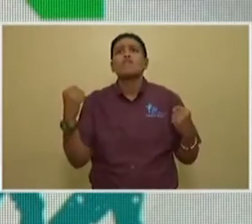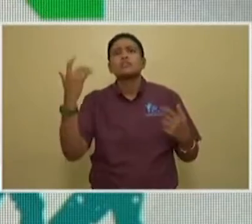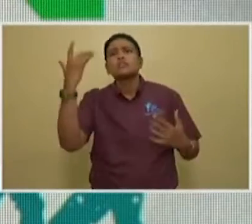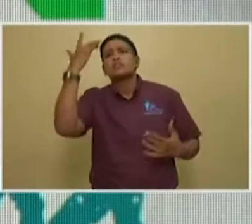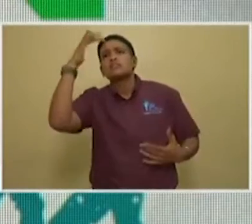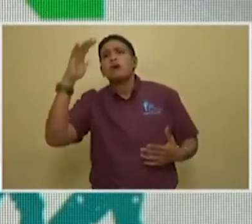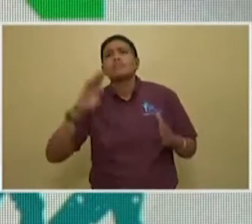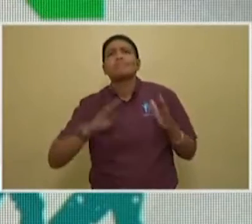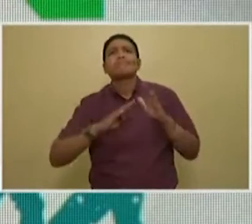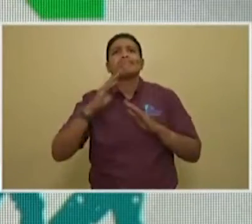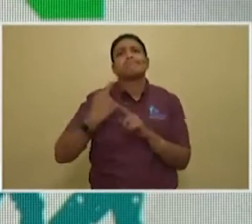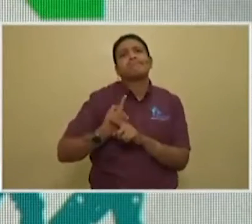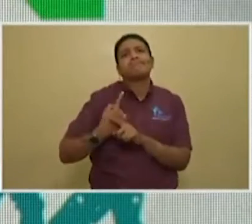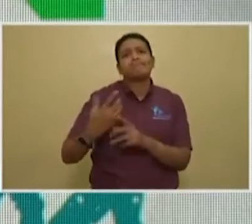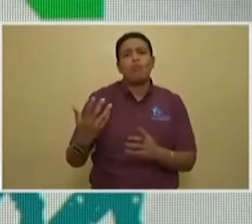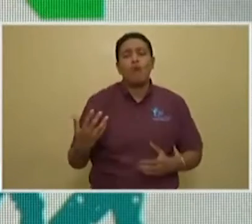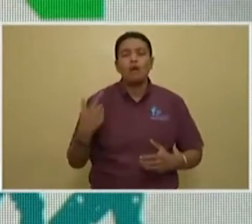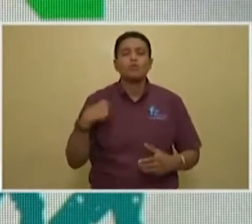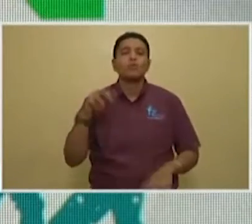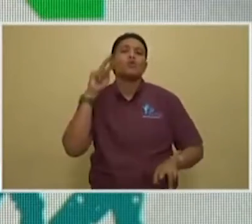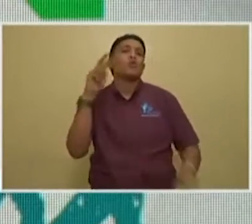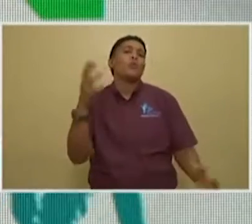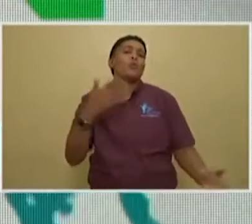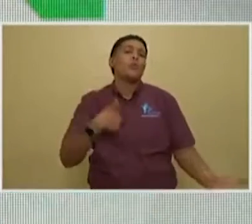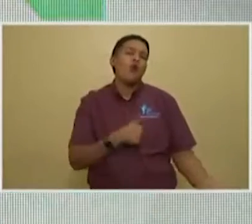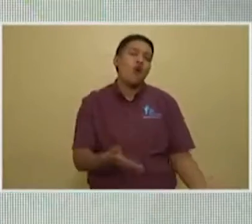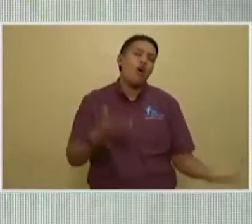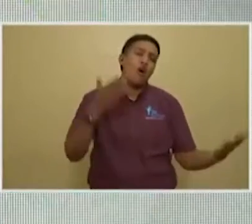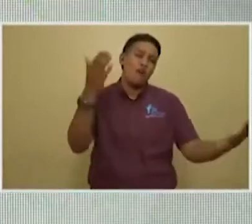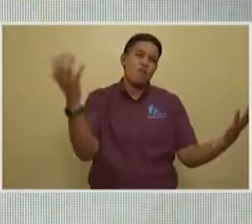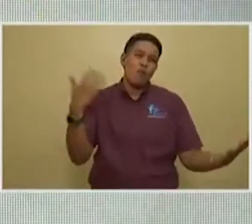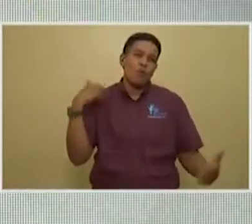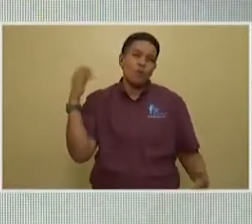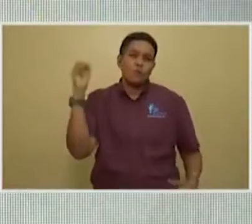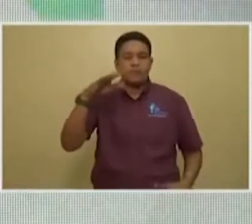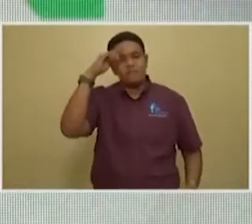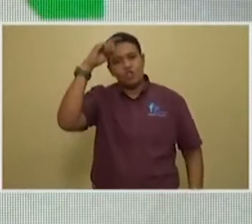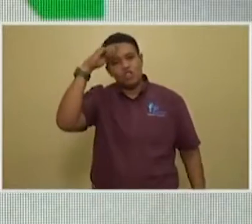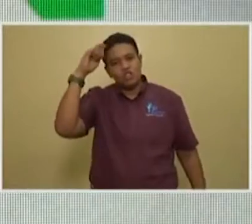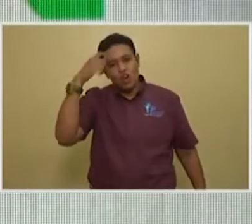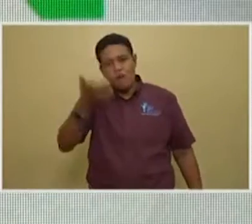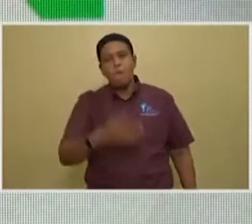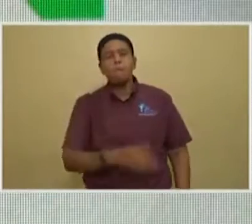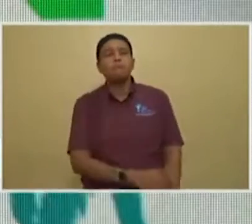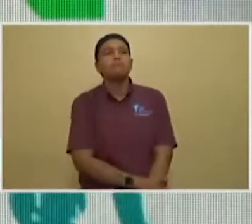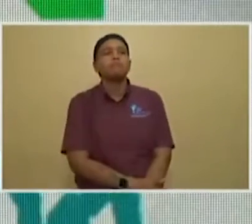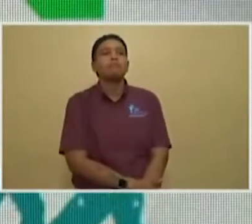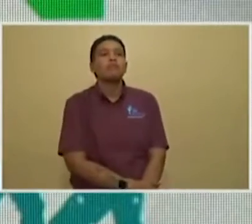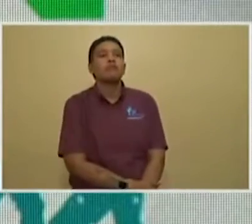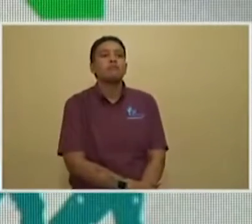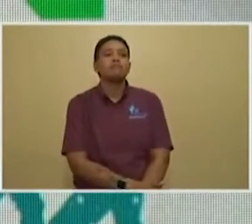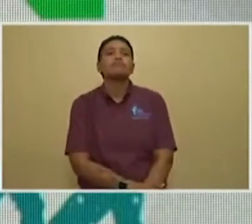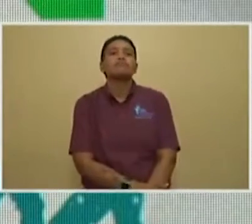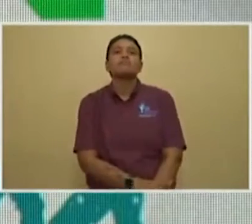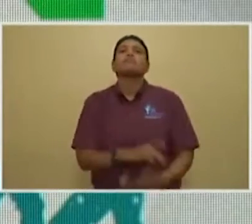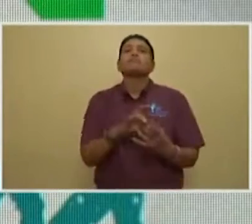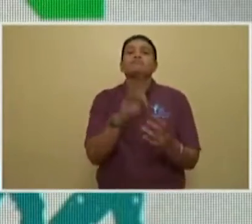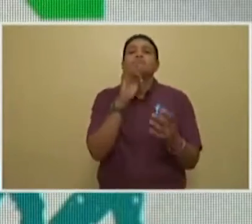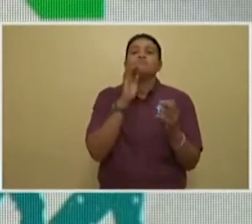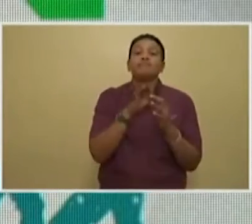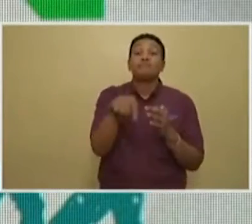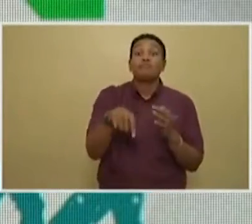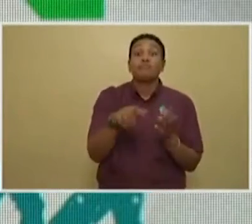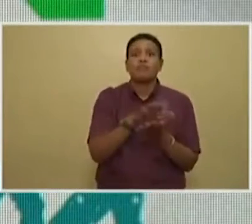at what we're offering and what we're coming with for the summer. In terms of extending this school